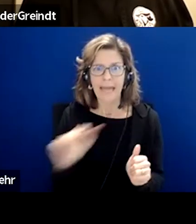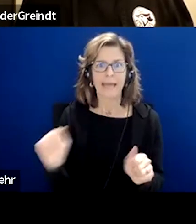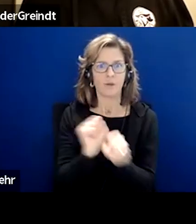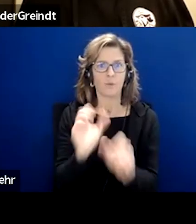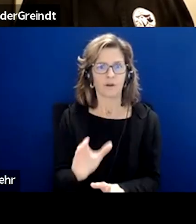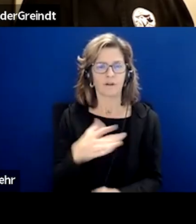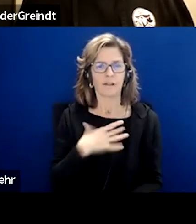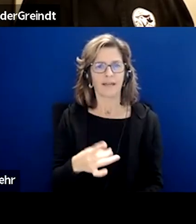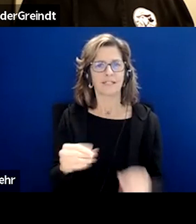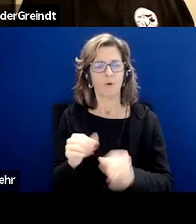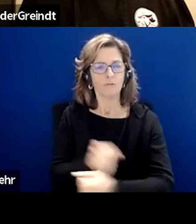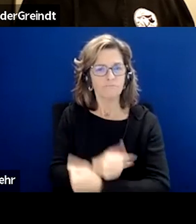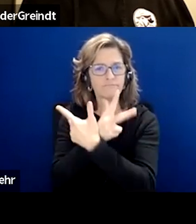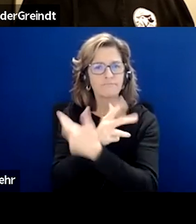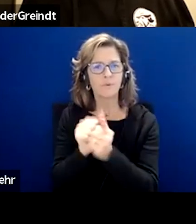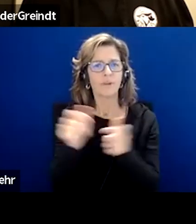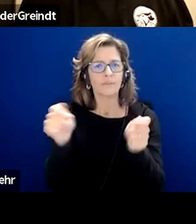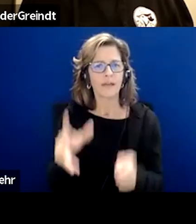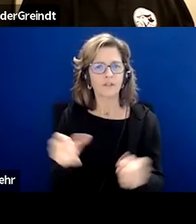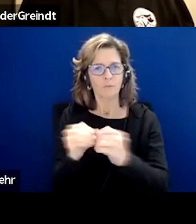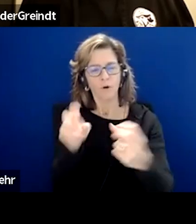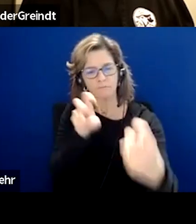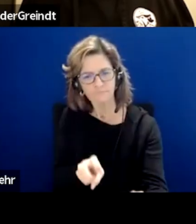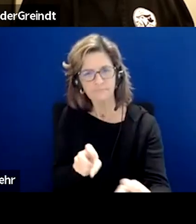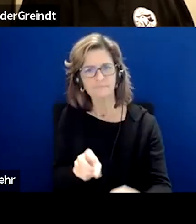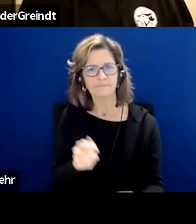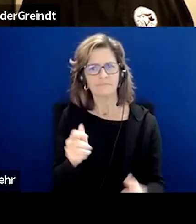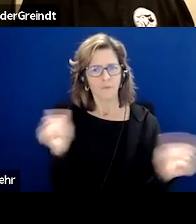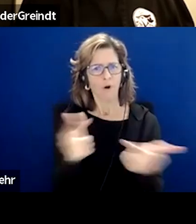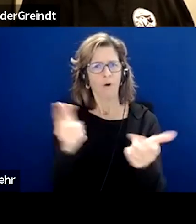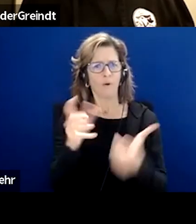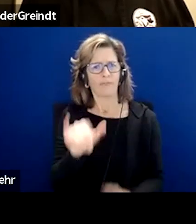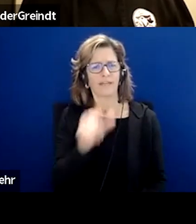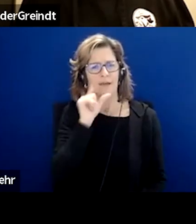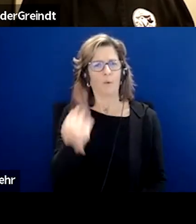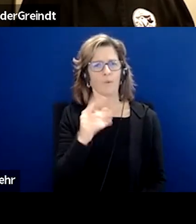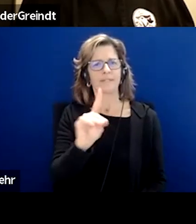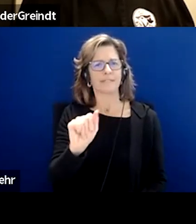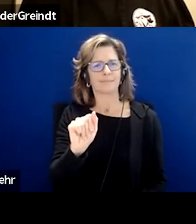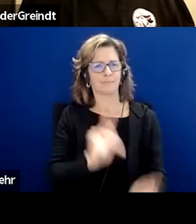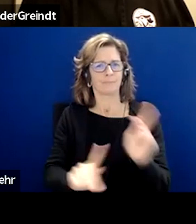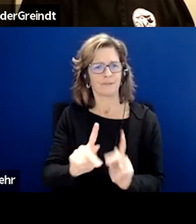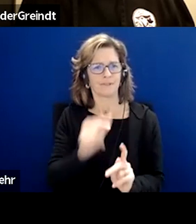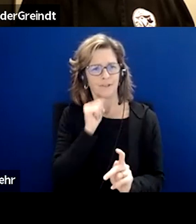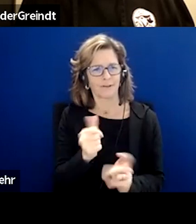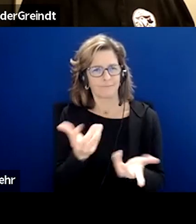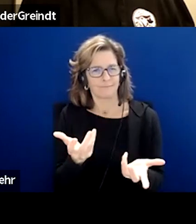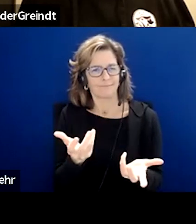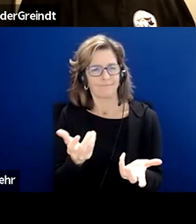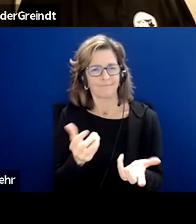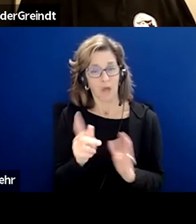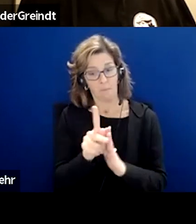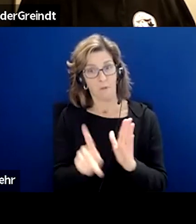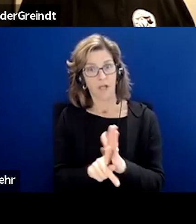FaceTime with their manager to check in and make sure the work's going along well? Who doesn't want more compassion and respect in the workplace, right? These aren't necessarily